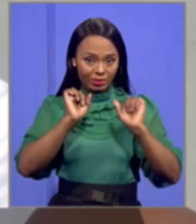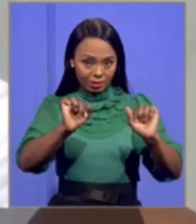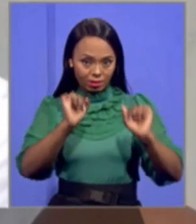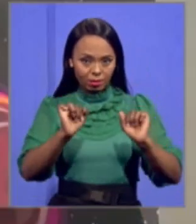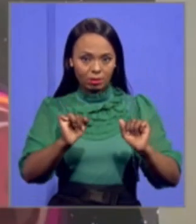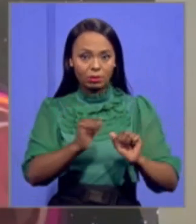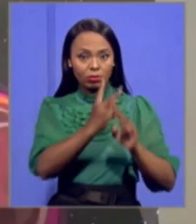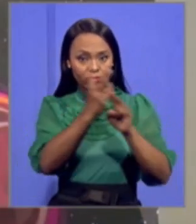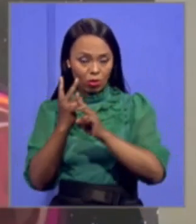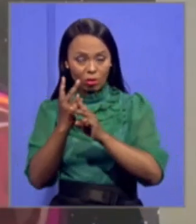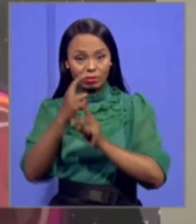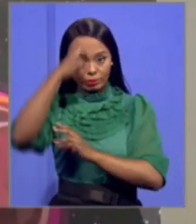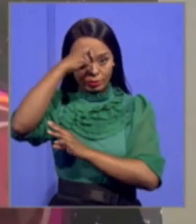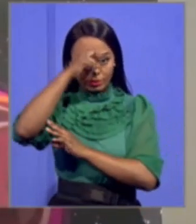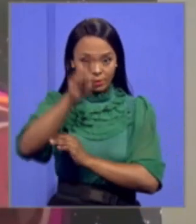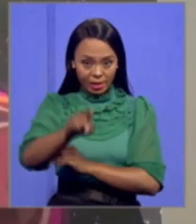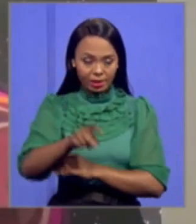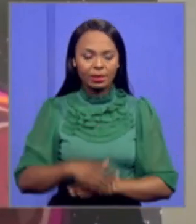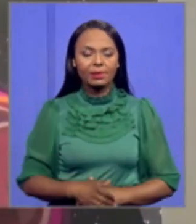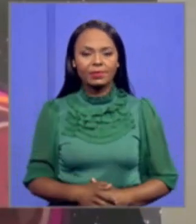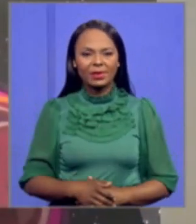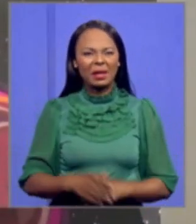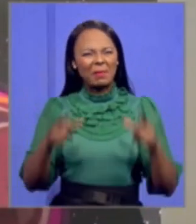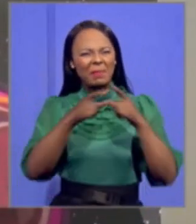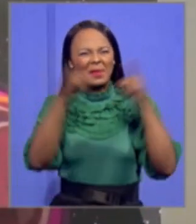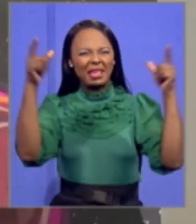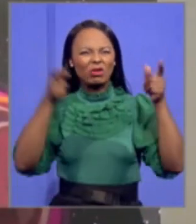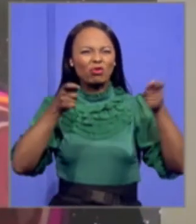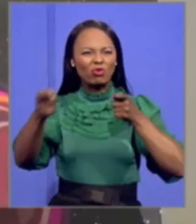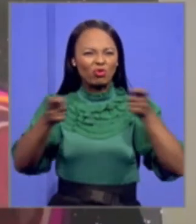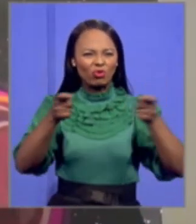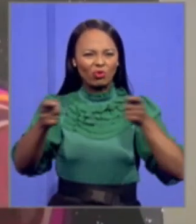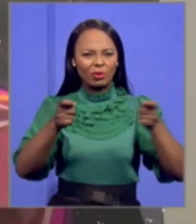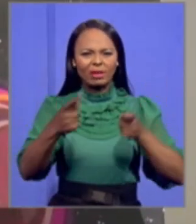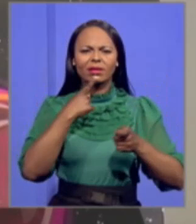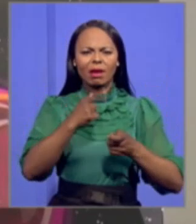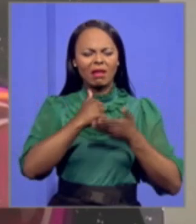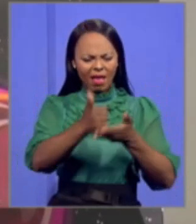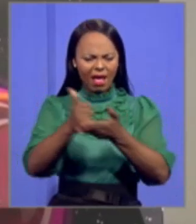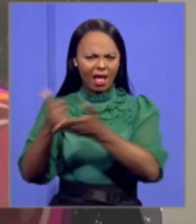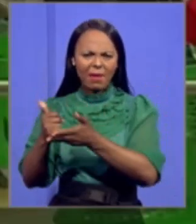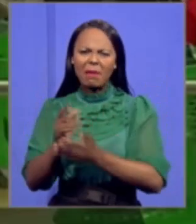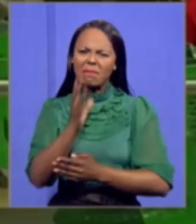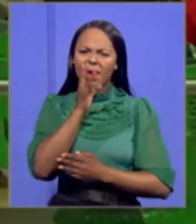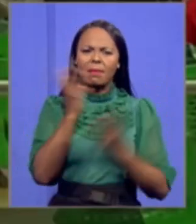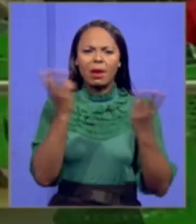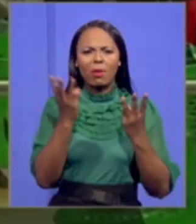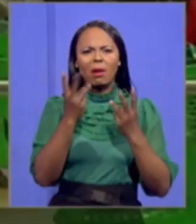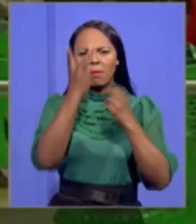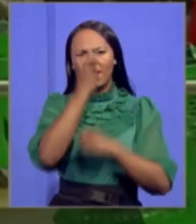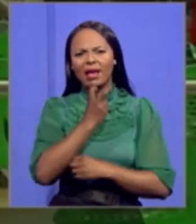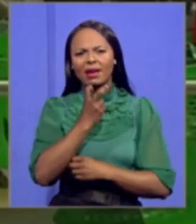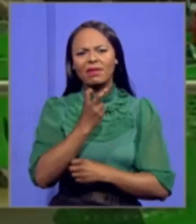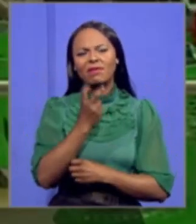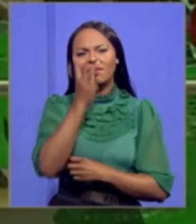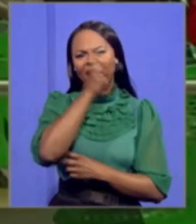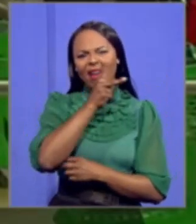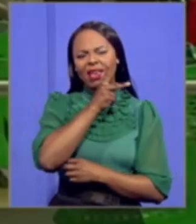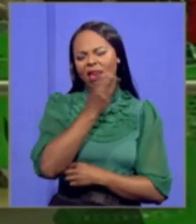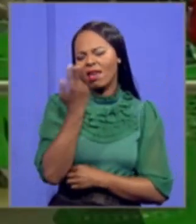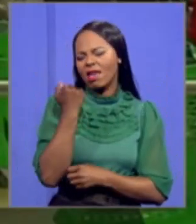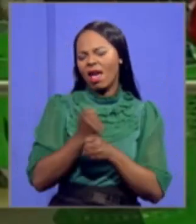borrow wisely. Nngwe ya mabenkele a magolo mo nageng ya re e kgonne go thusa batho ba le milione ka Black Friday ya ngwaga wa